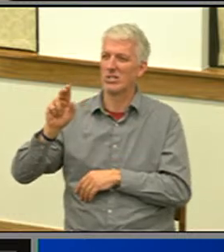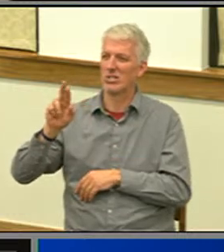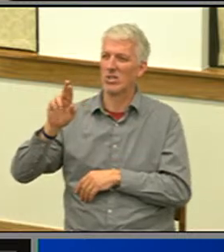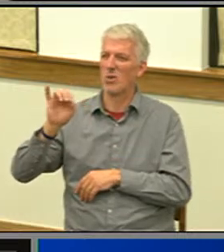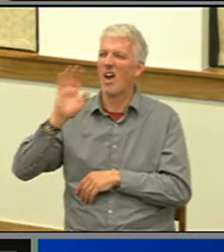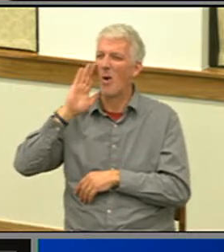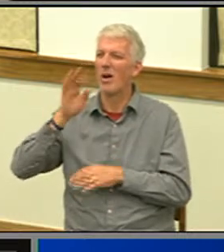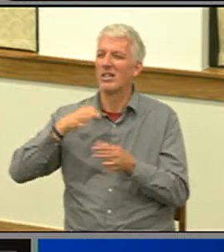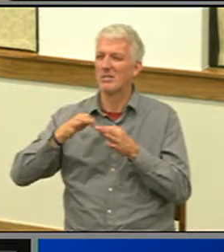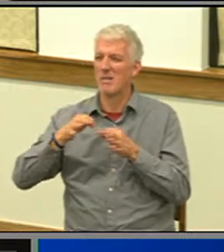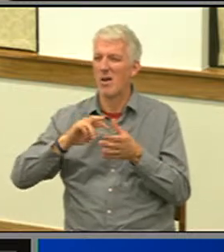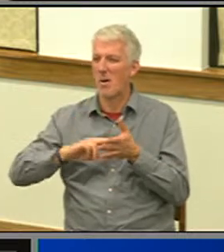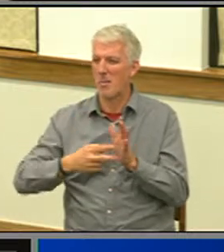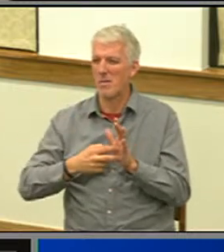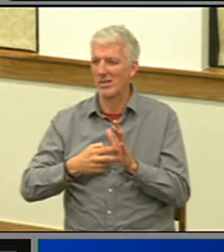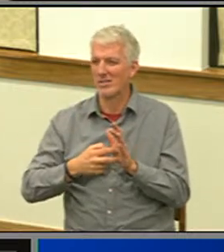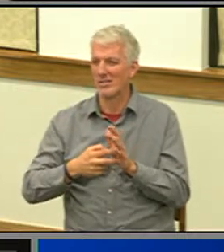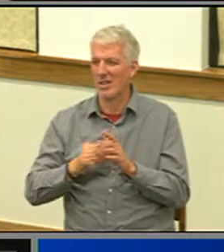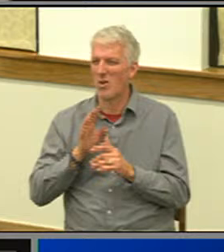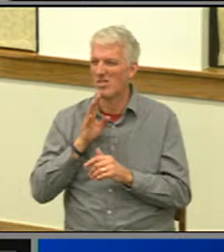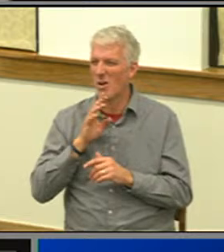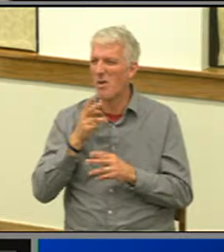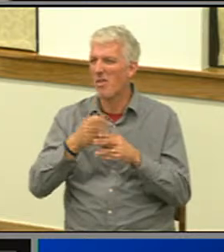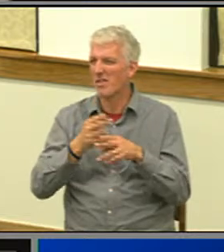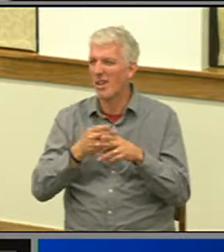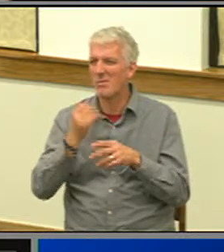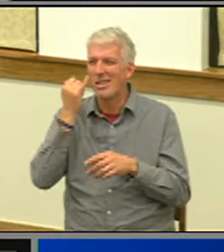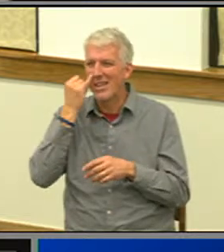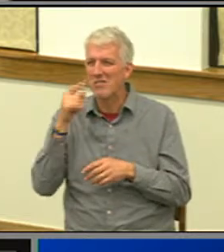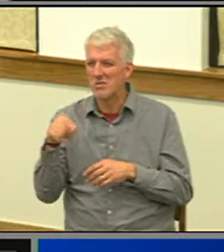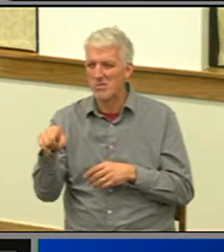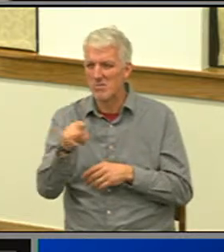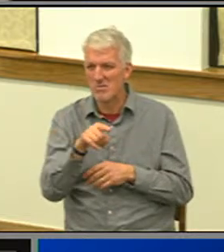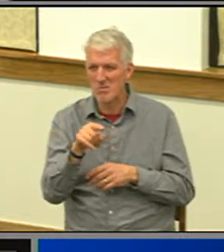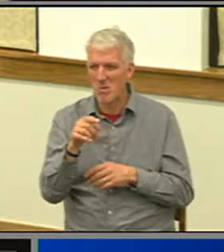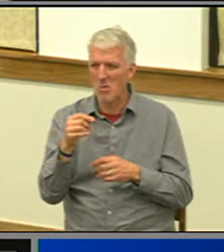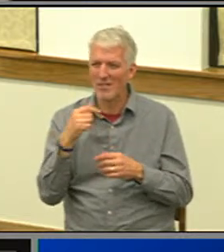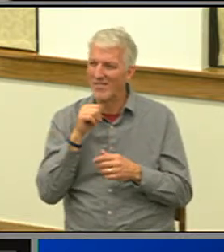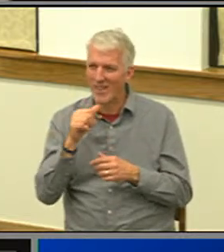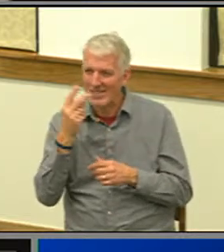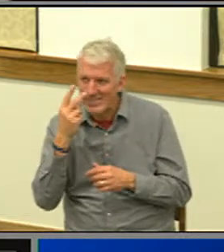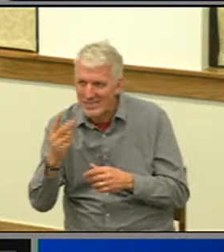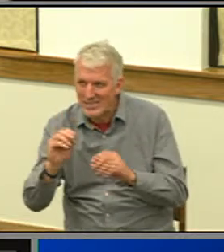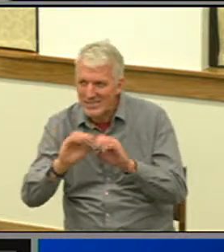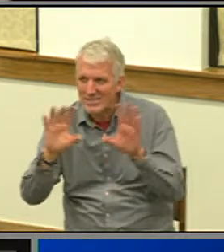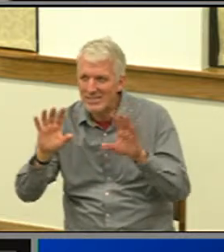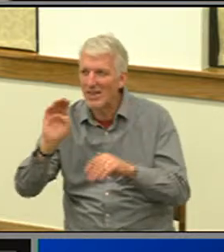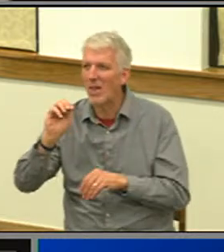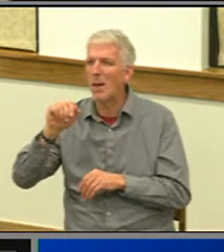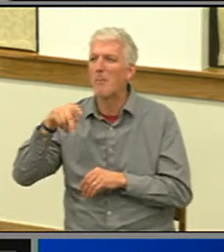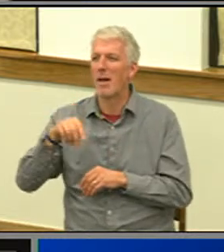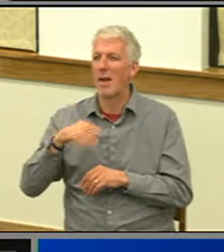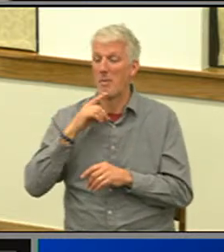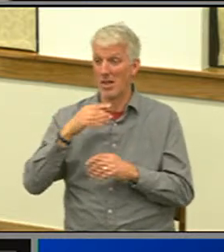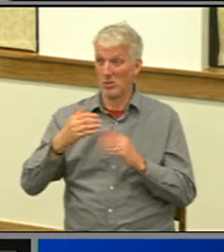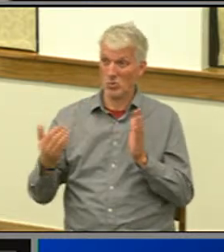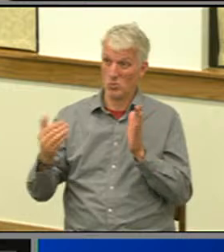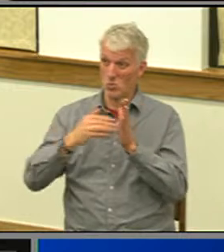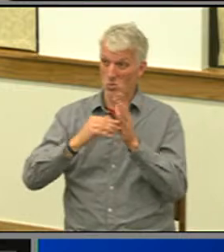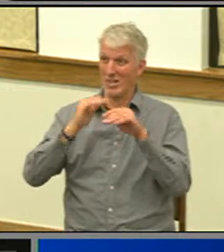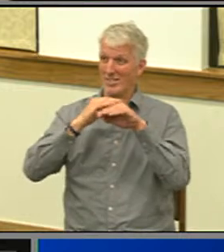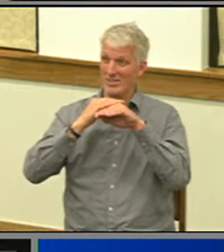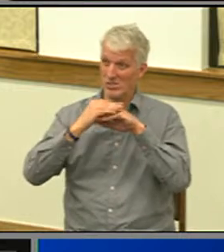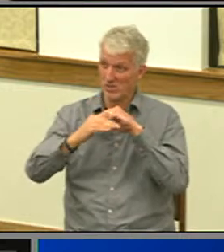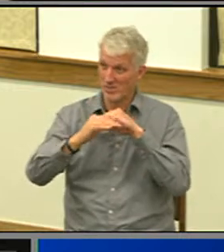I'll go over the names of the streets in case the map isn't legible for everyone. So the resurfacing streets will